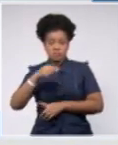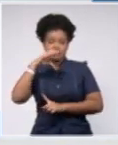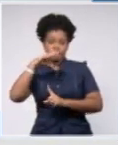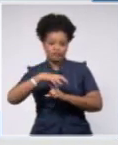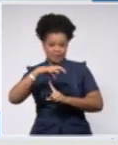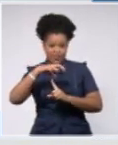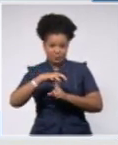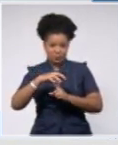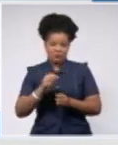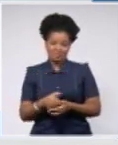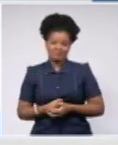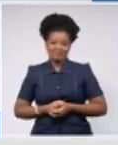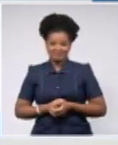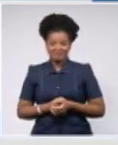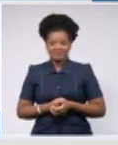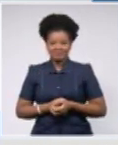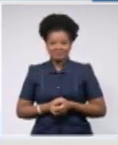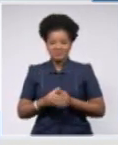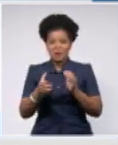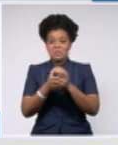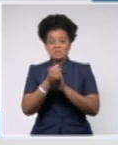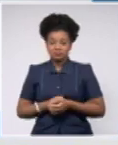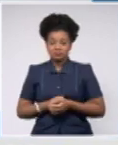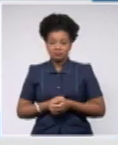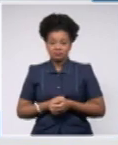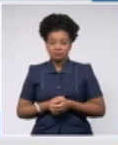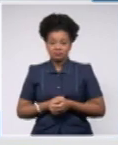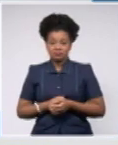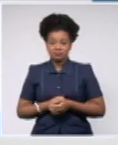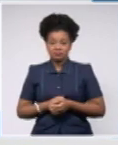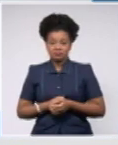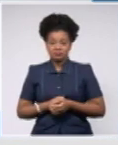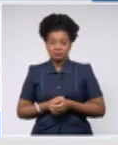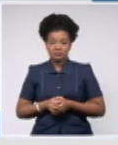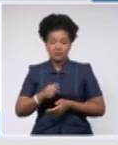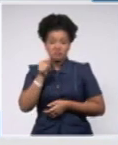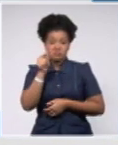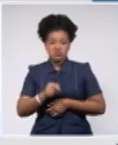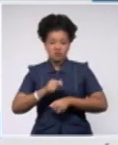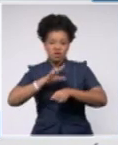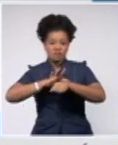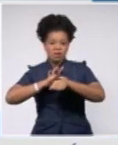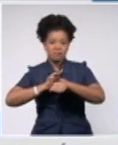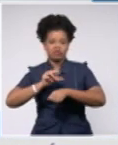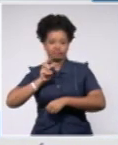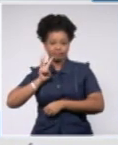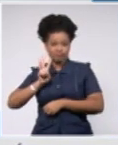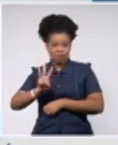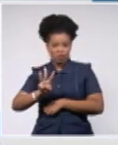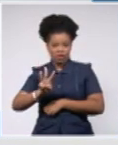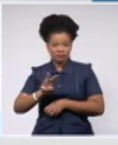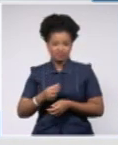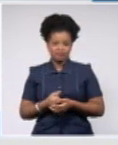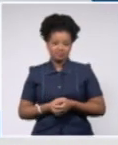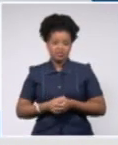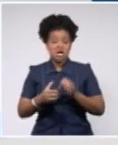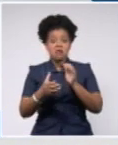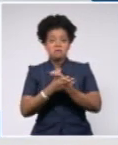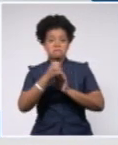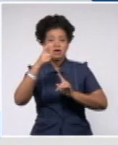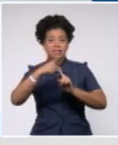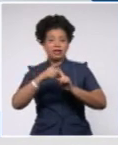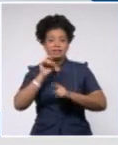to the municipality of Guines. The 7 cases from Matanzas belong to the municipalities